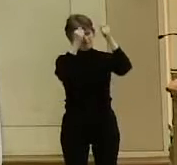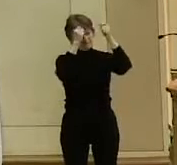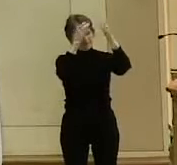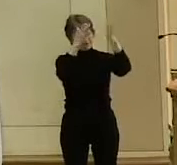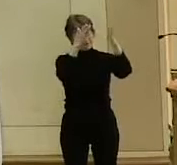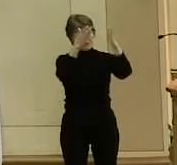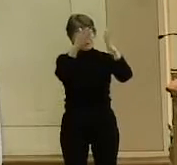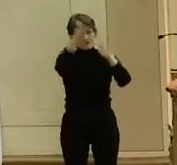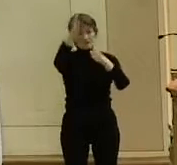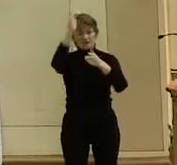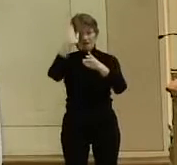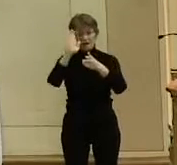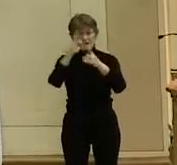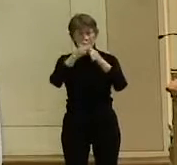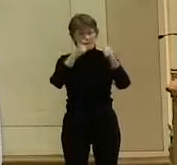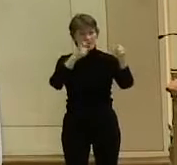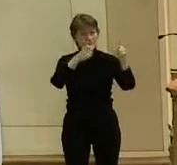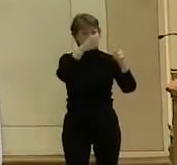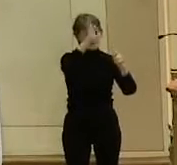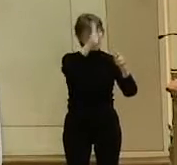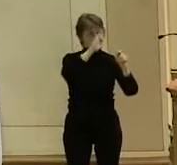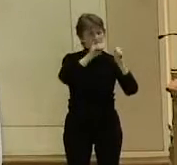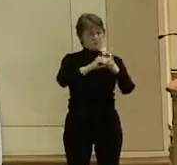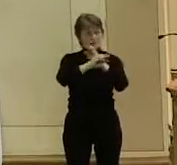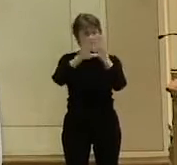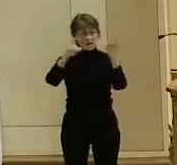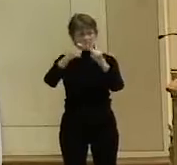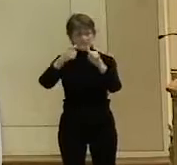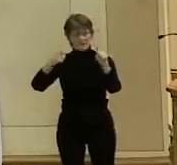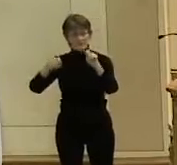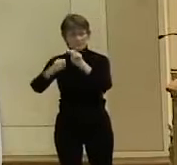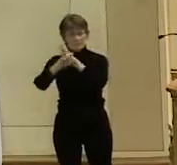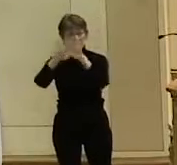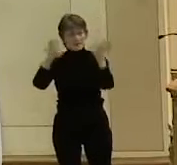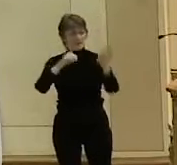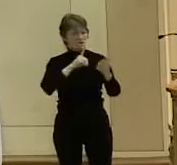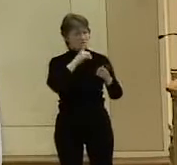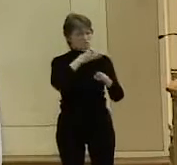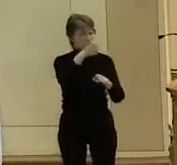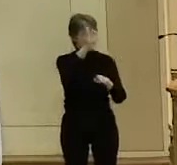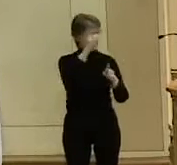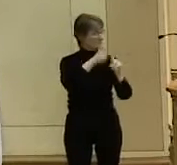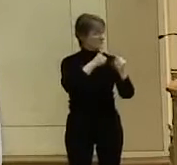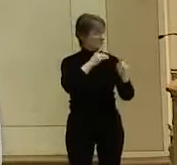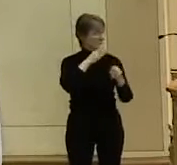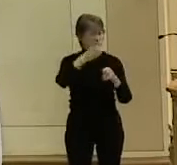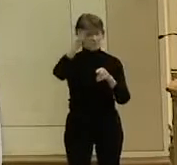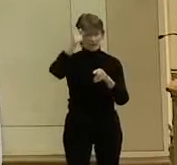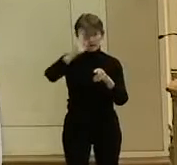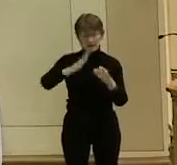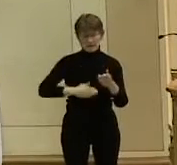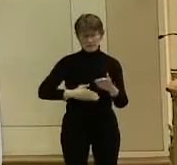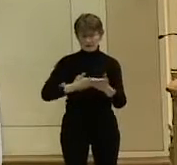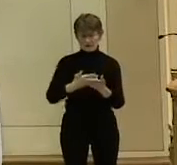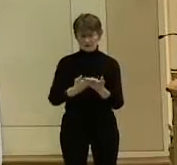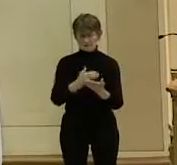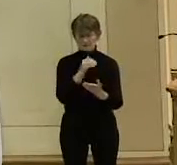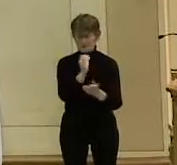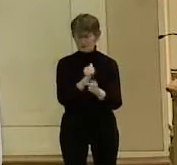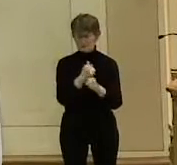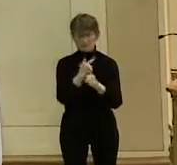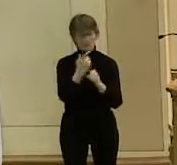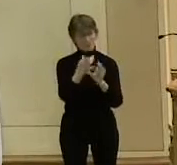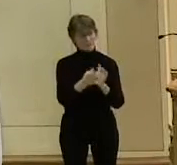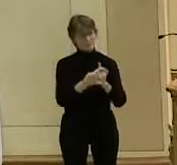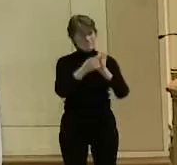ages, God from God, light from light, true God from true God, begotten, not made,